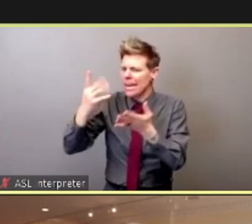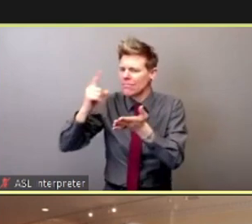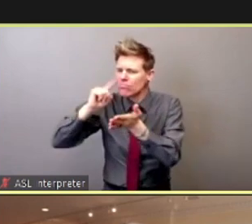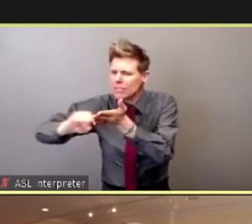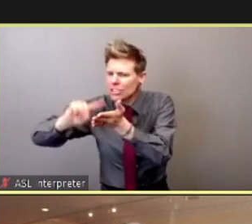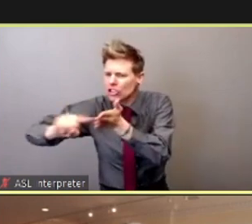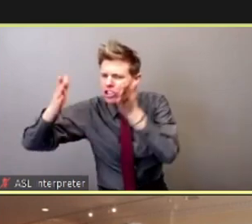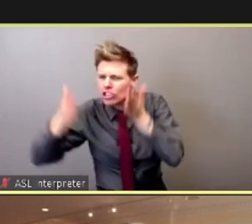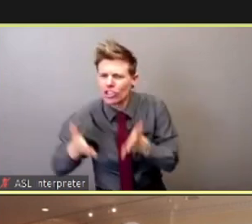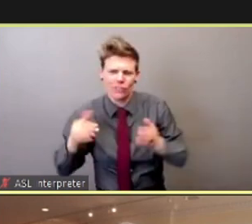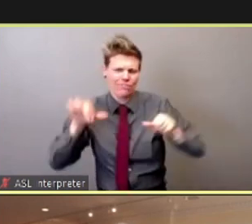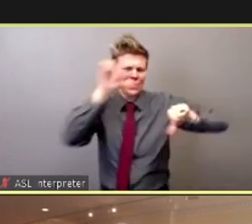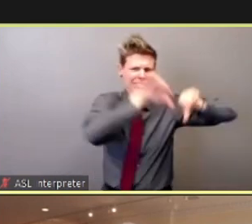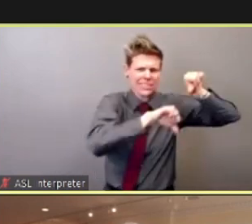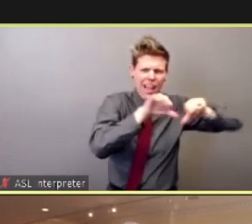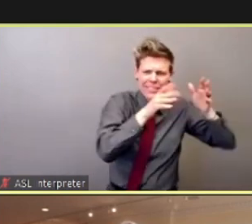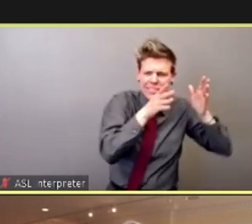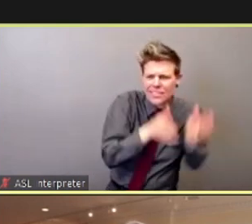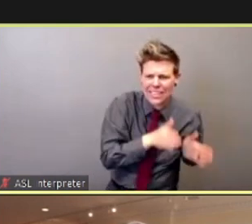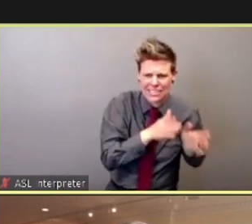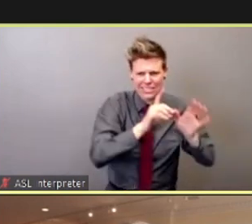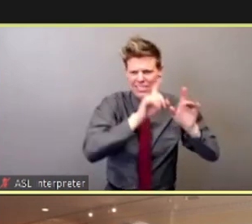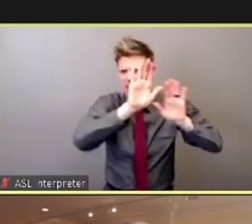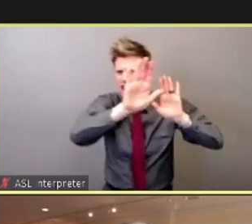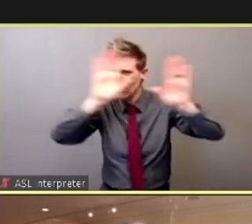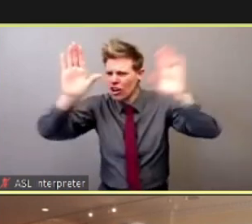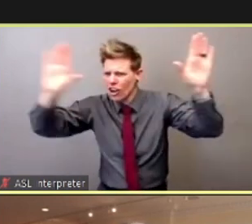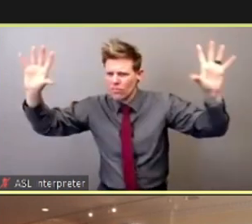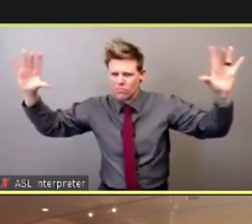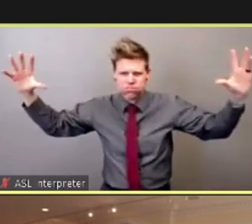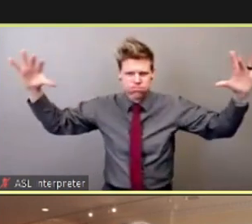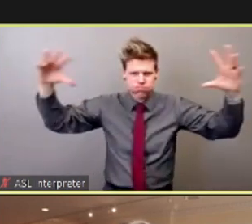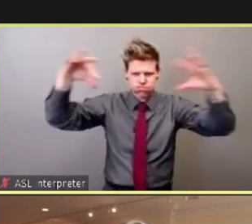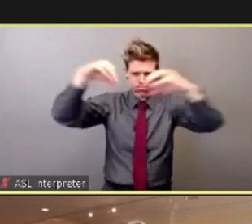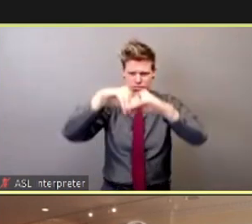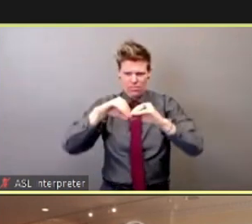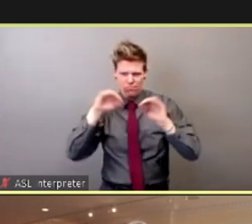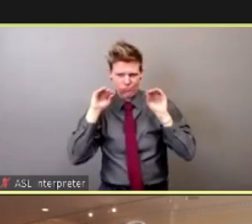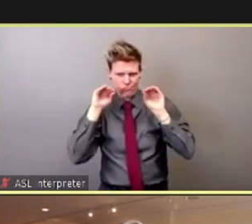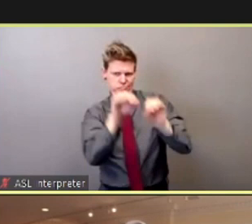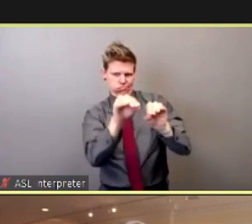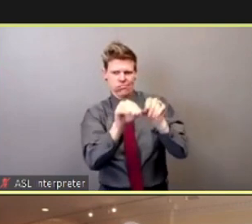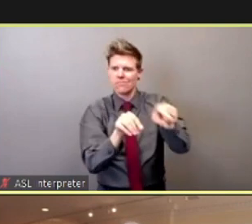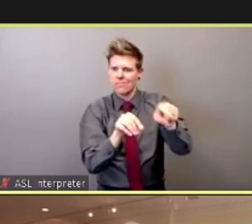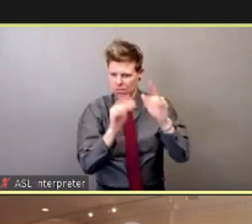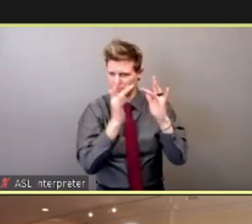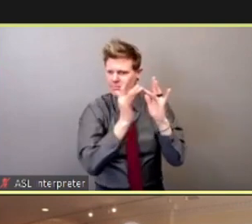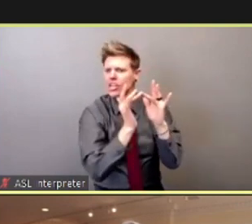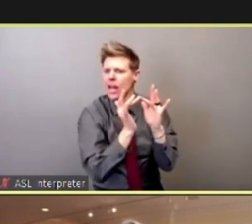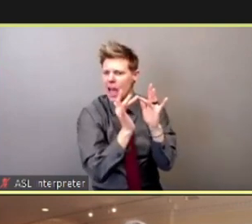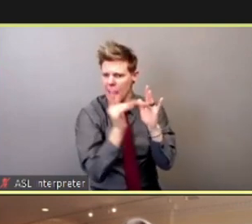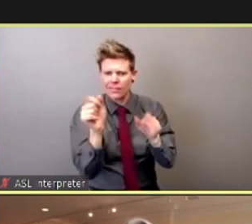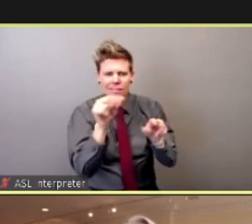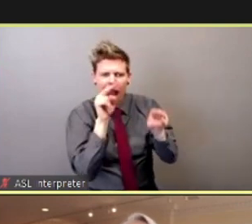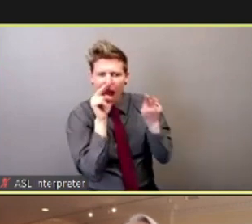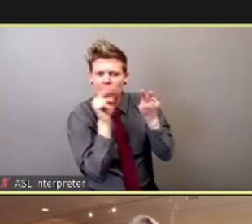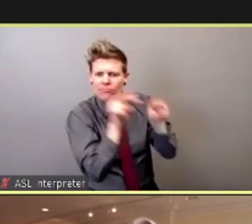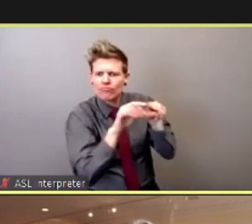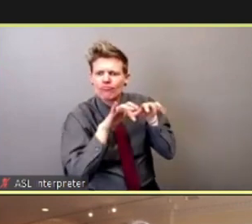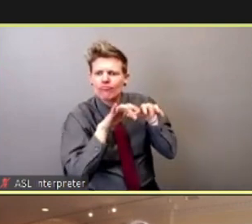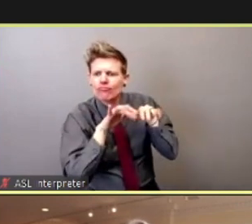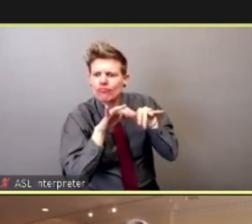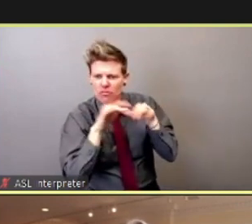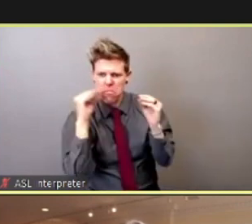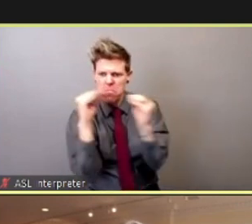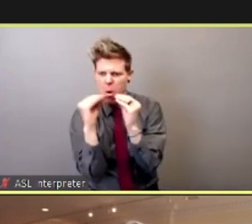scientists, healthcare providers, we can do a ton. But without everyday New Mexicans, we cannot